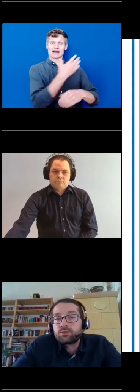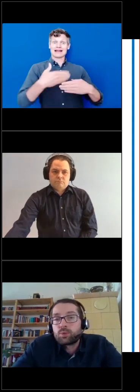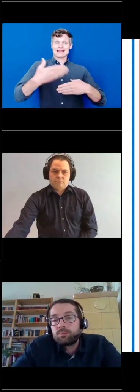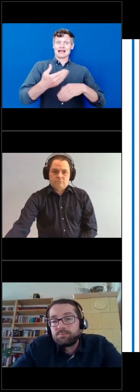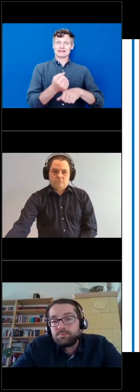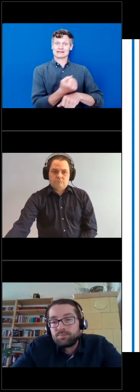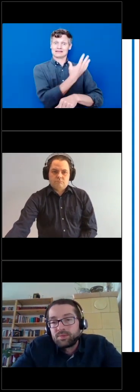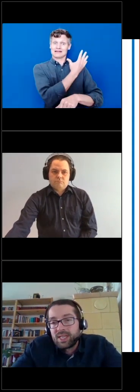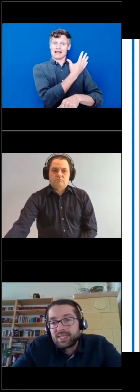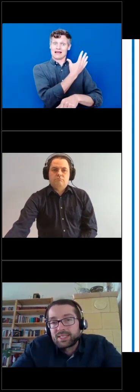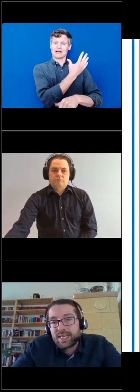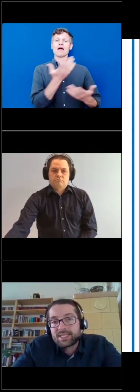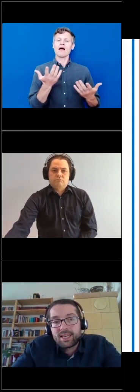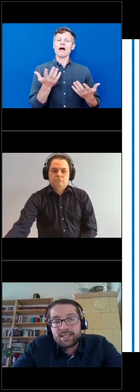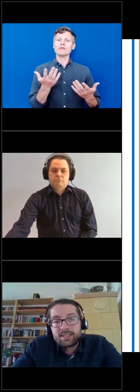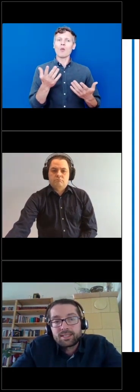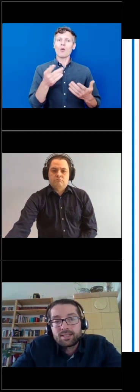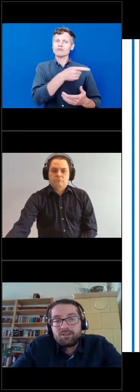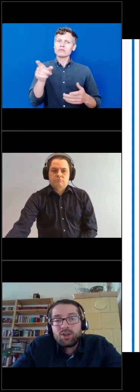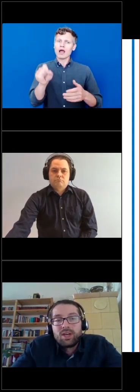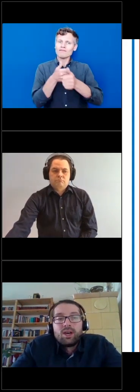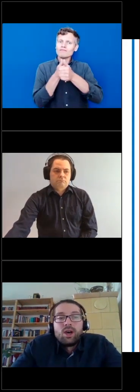reader software. Next slide.